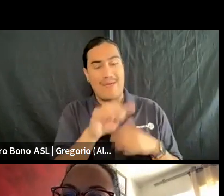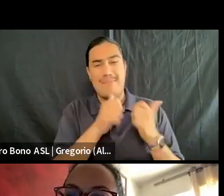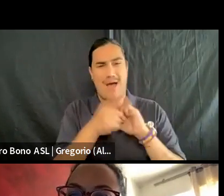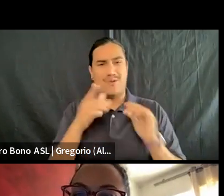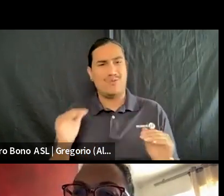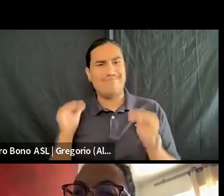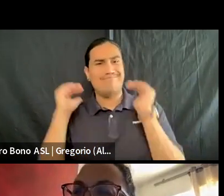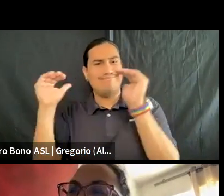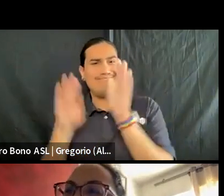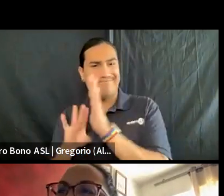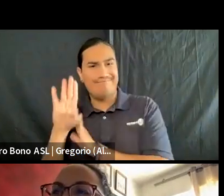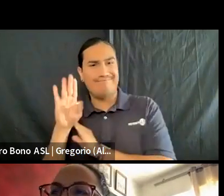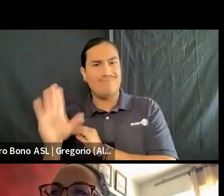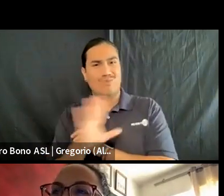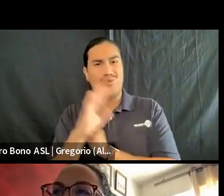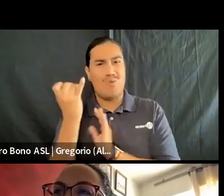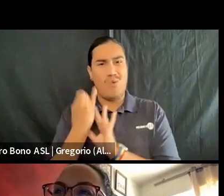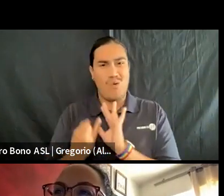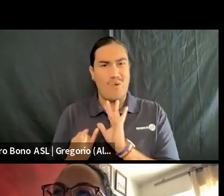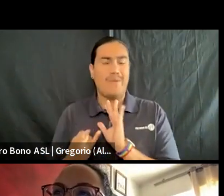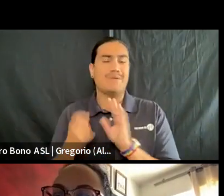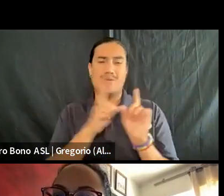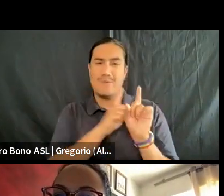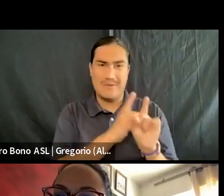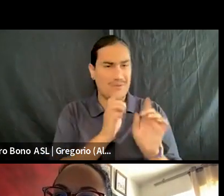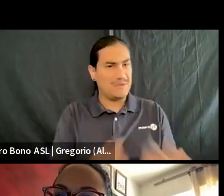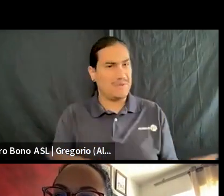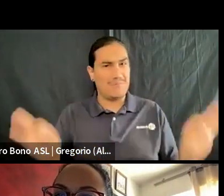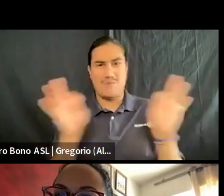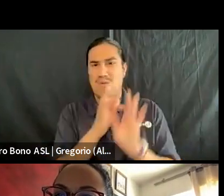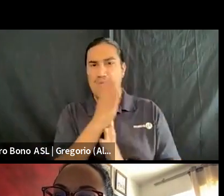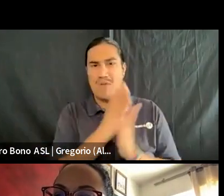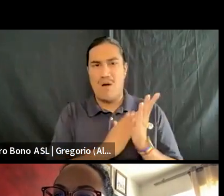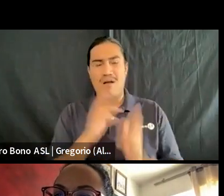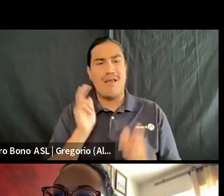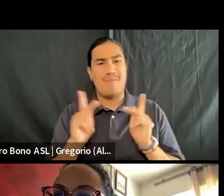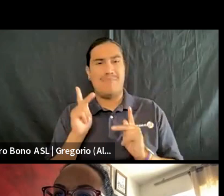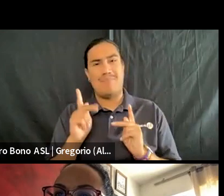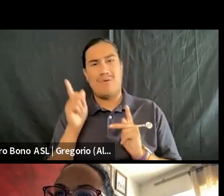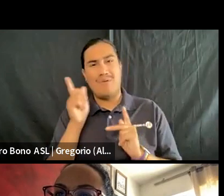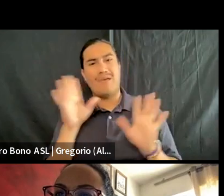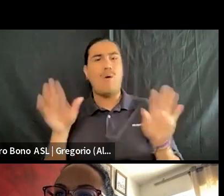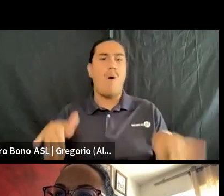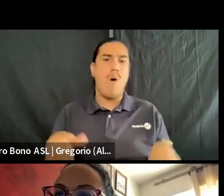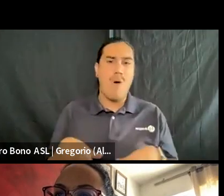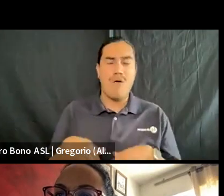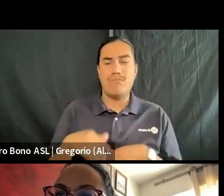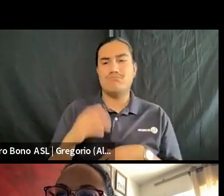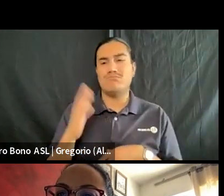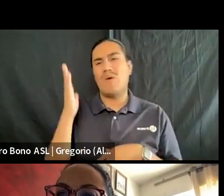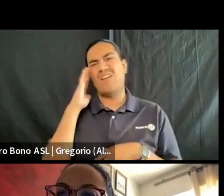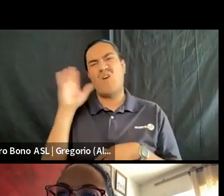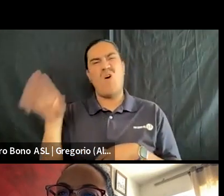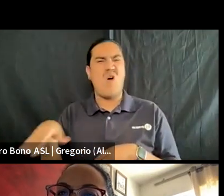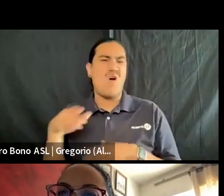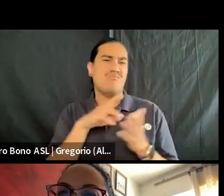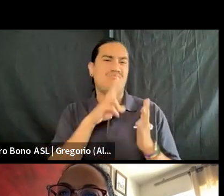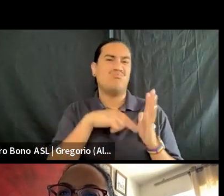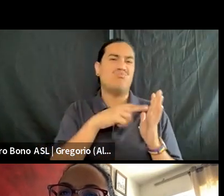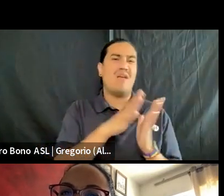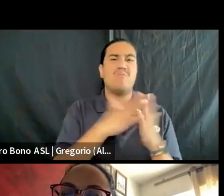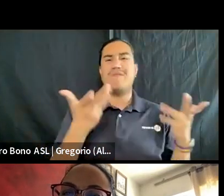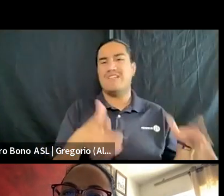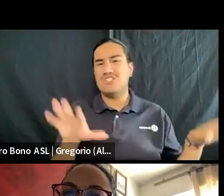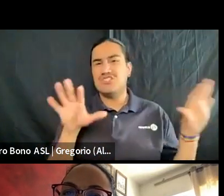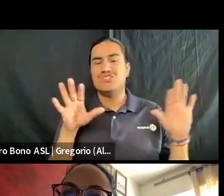You know, so mentorship is such an important thing, and people take that for granted, or they think, I know because I read a book, or I already